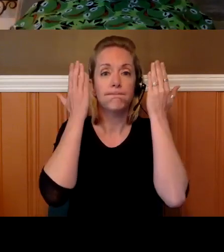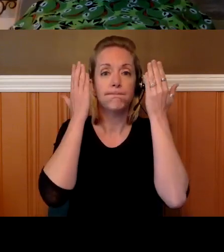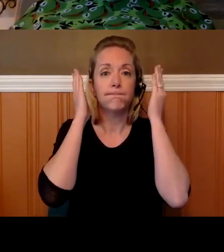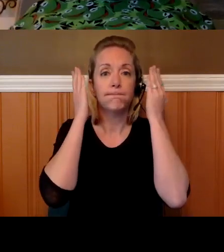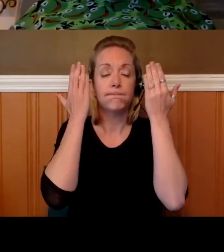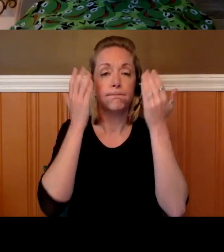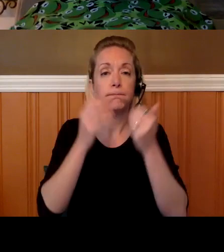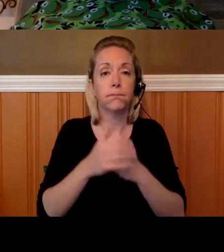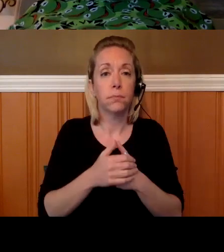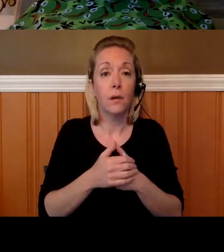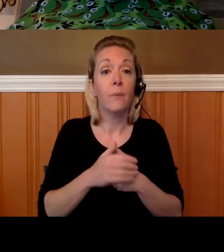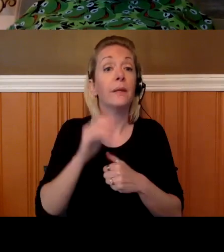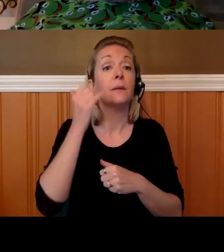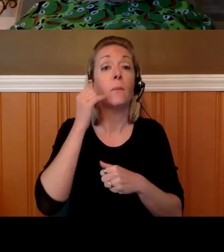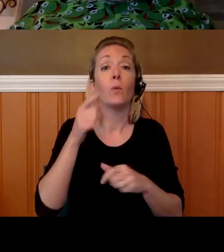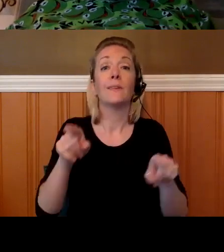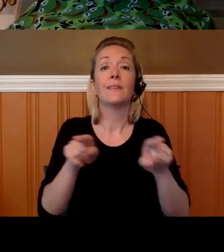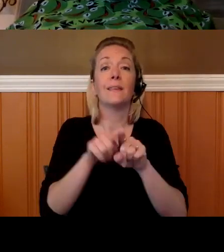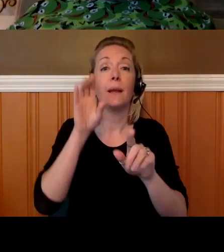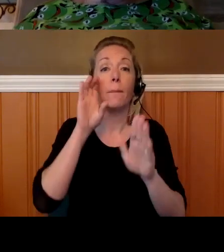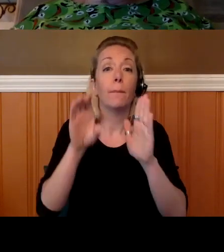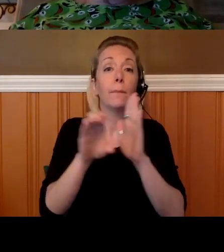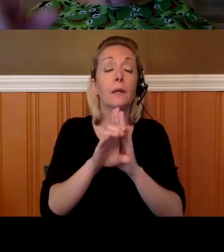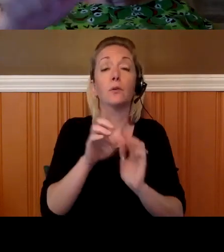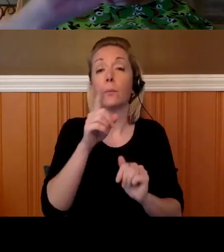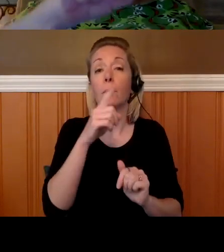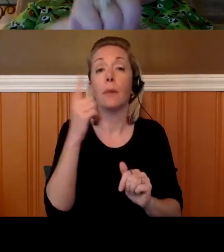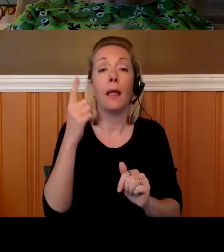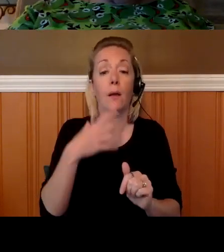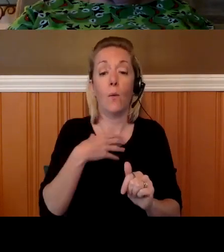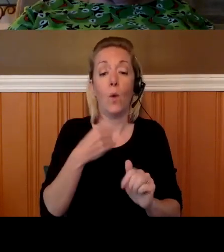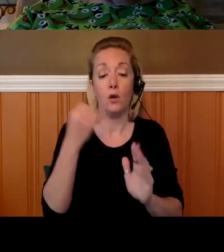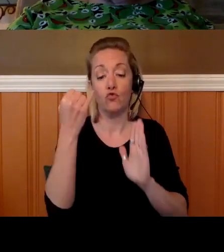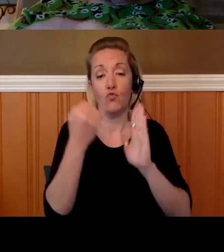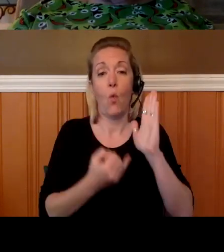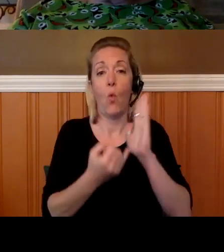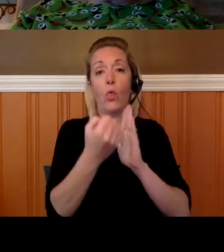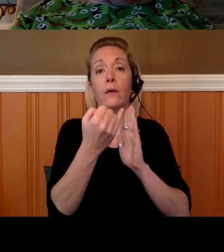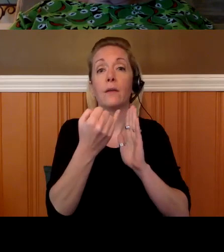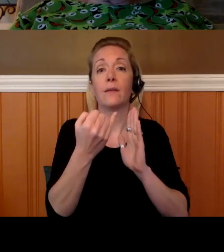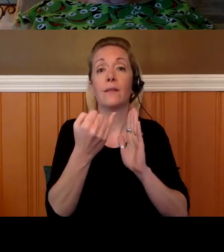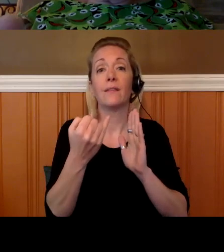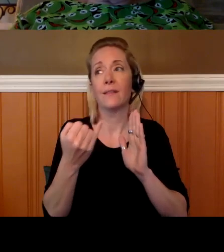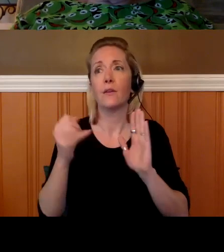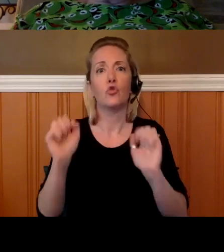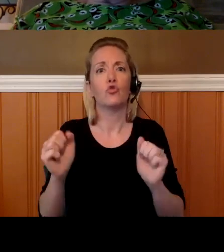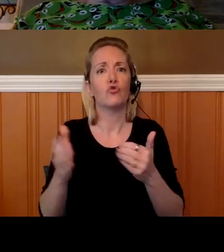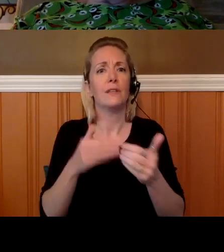you without color, without seeing the leather skin, if they just had a black and white line drawing of